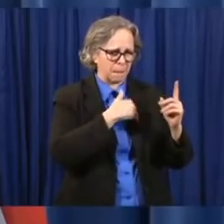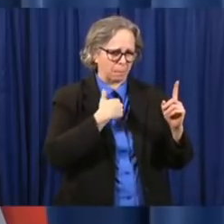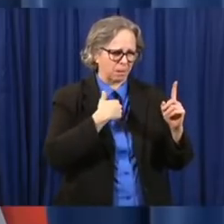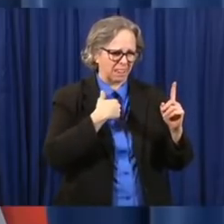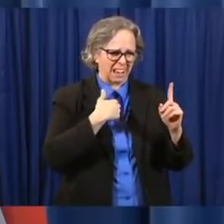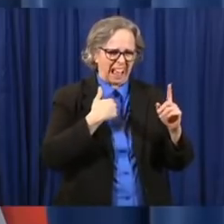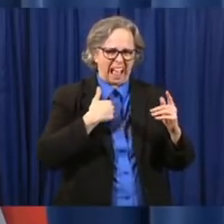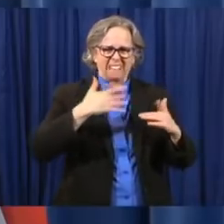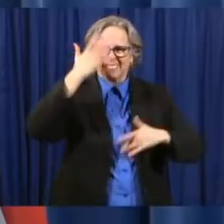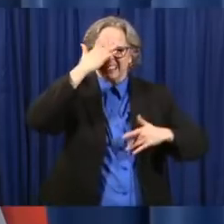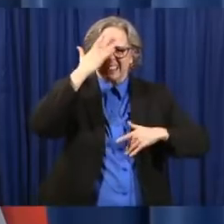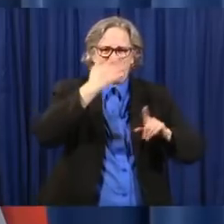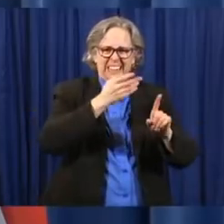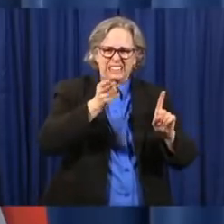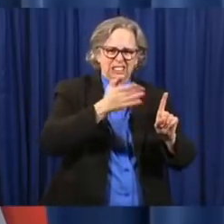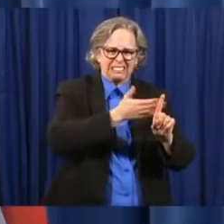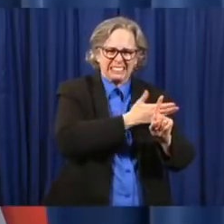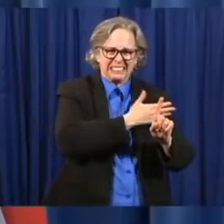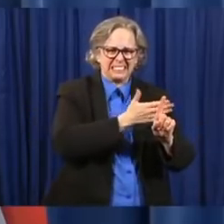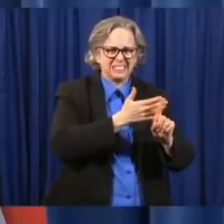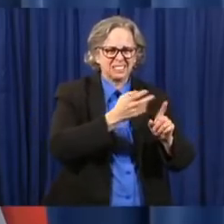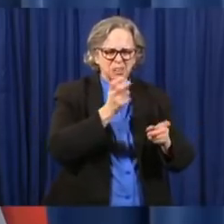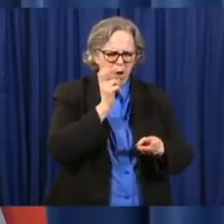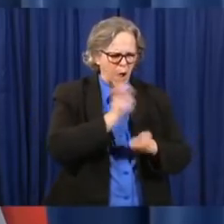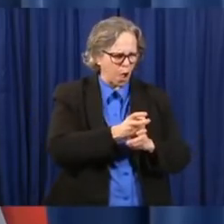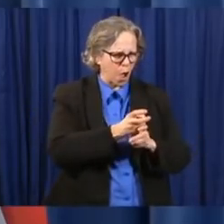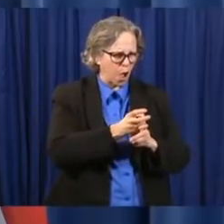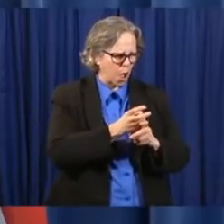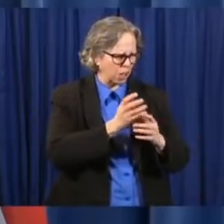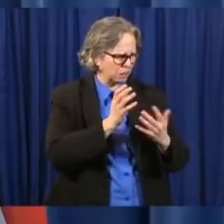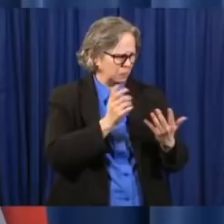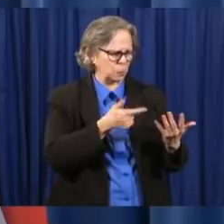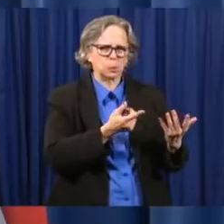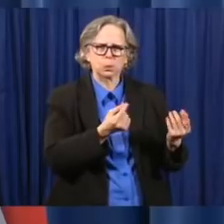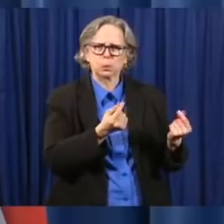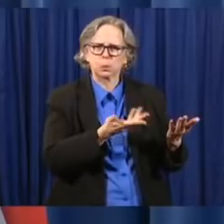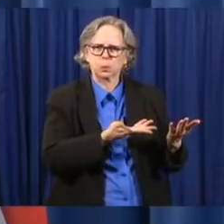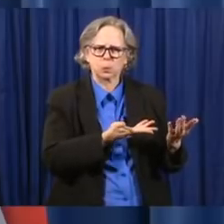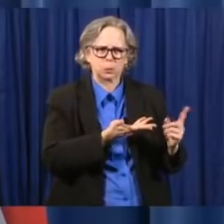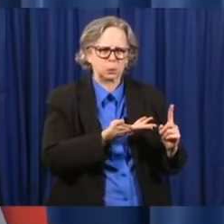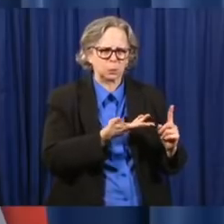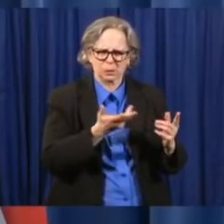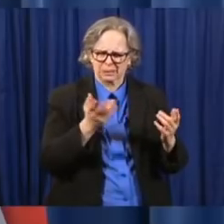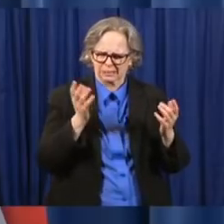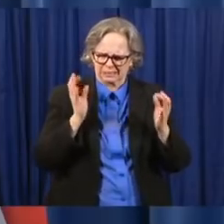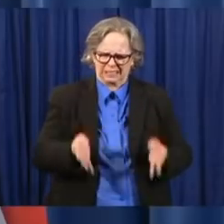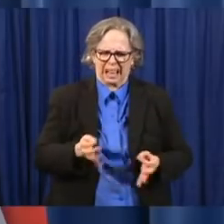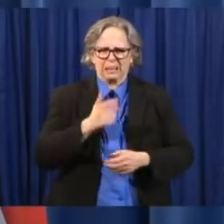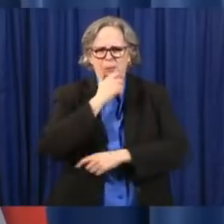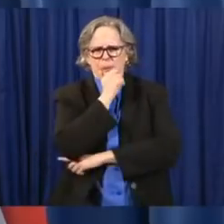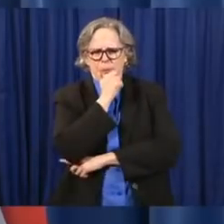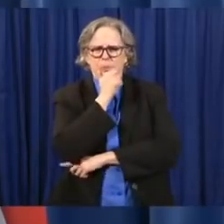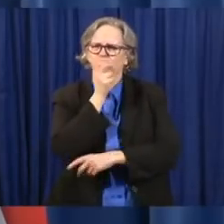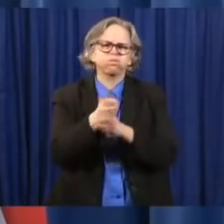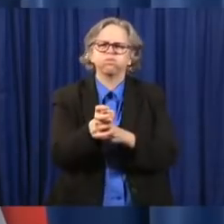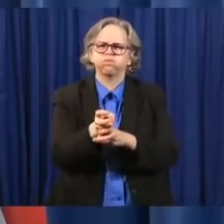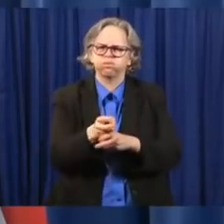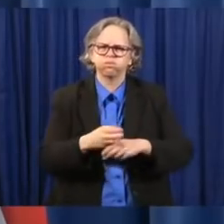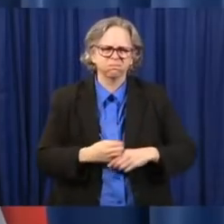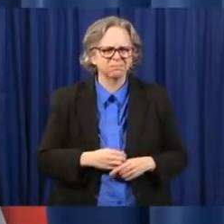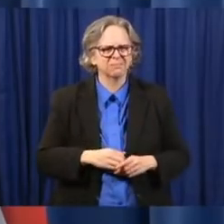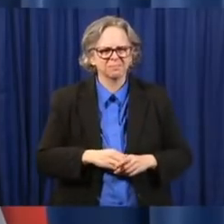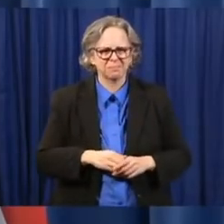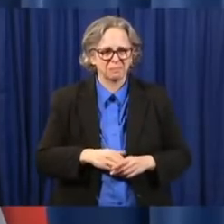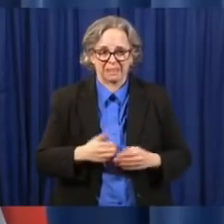the very difficult choices and very difficult decisions. And I don't have a great answer